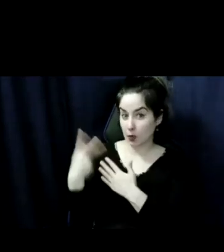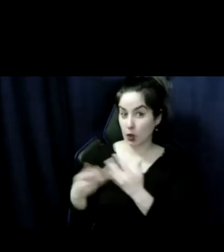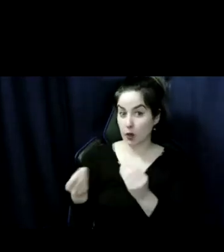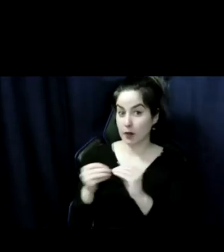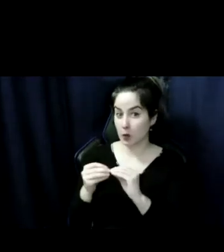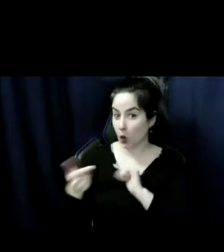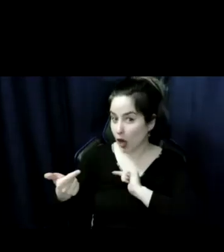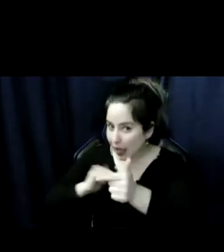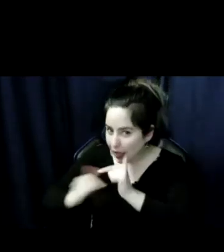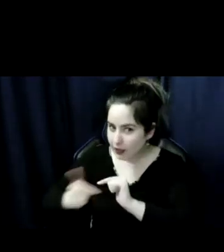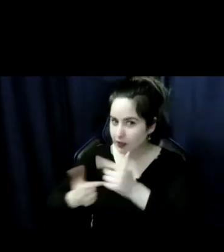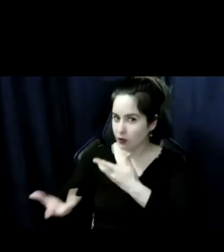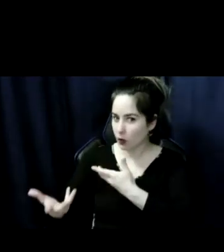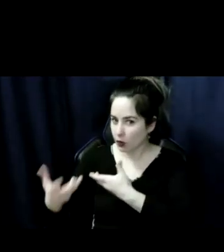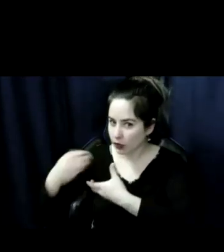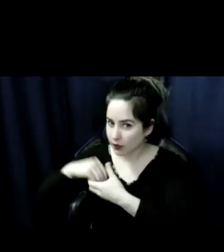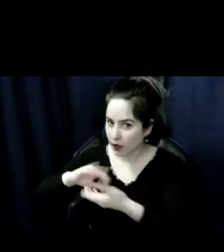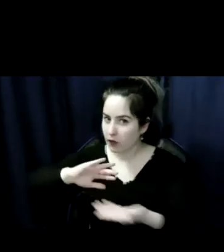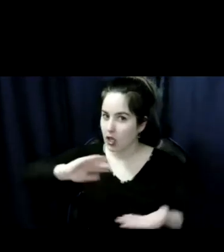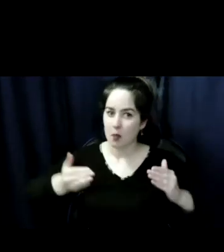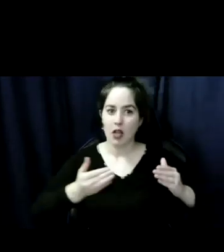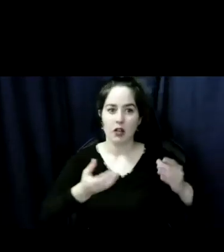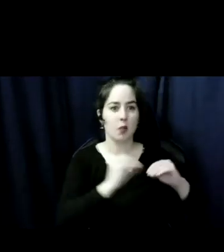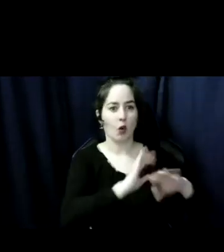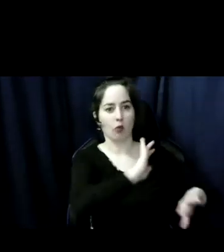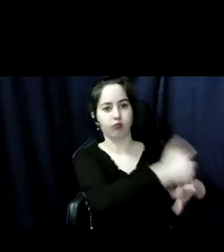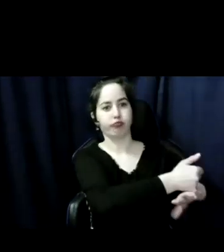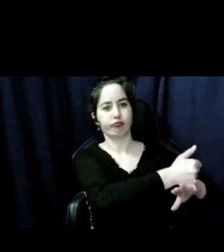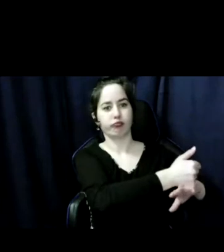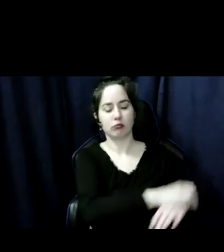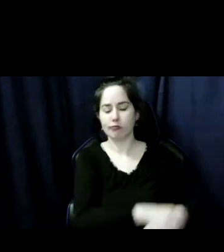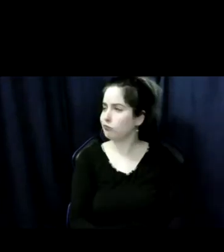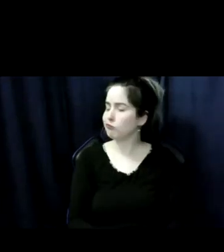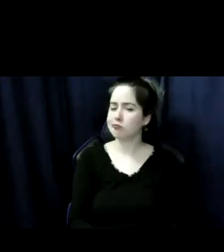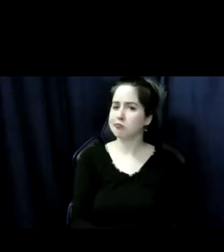participatory rather than more static? Nope, I wouldn't say so.